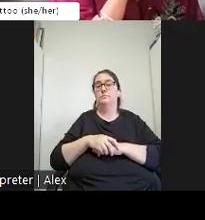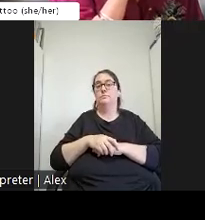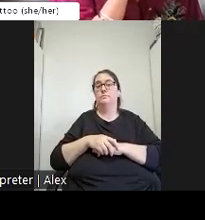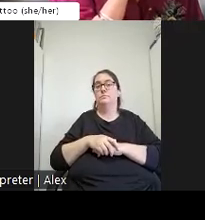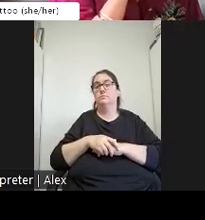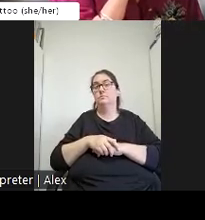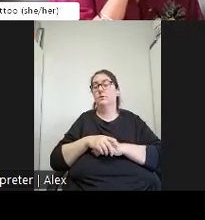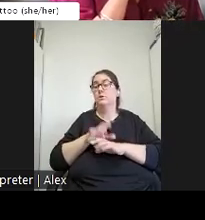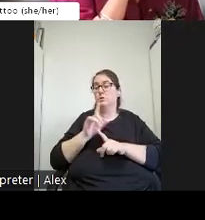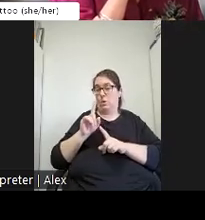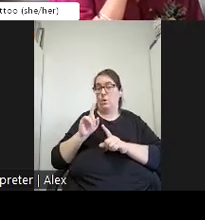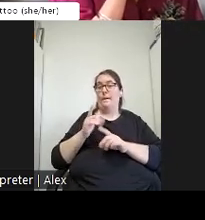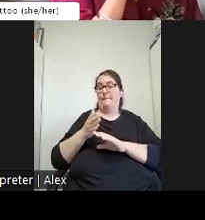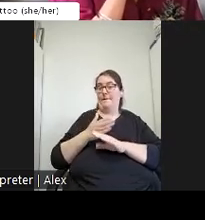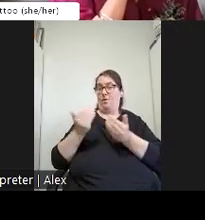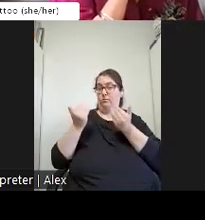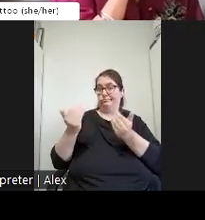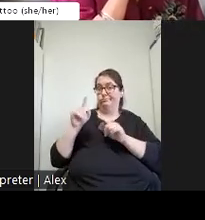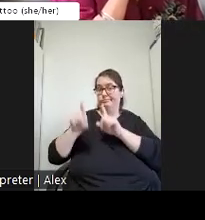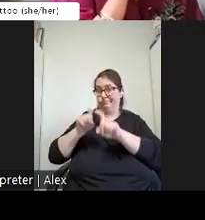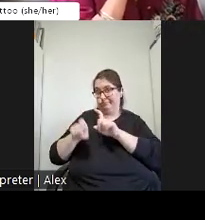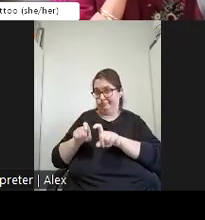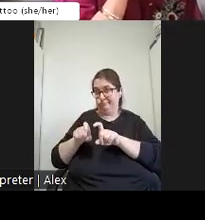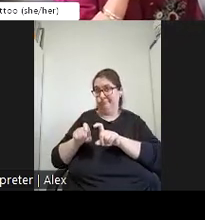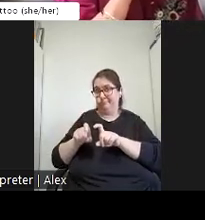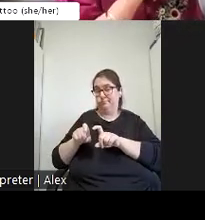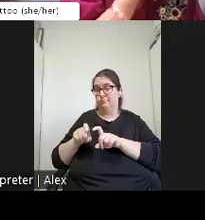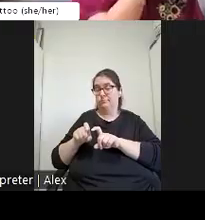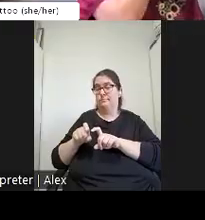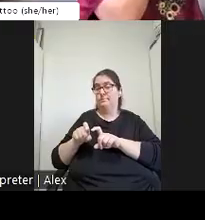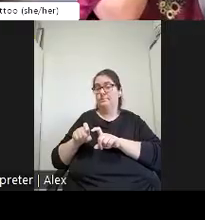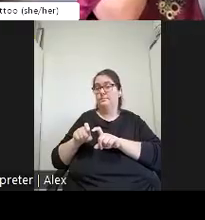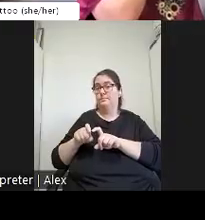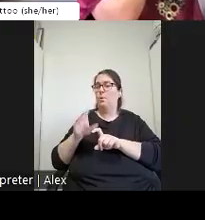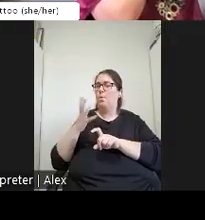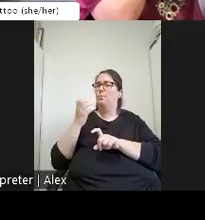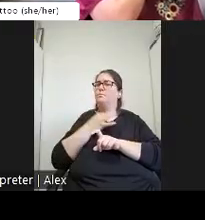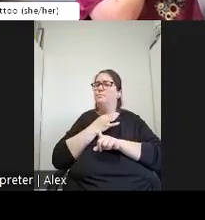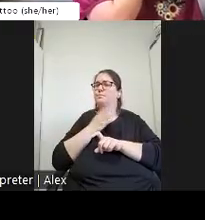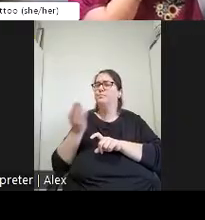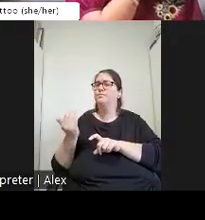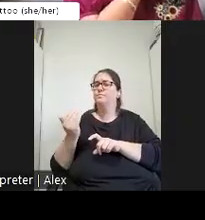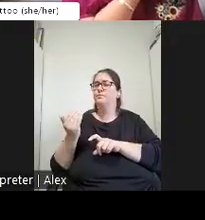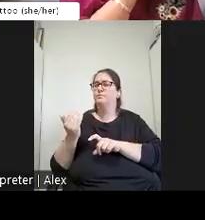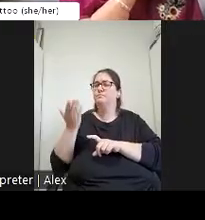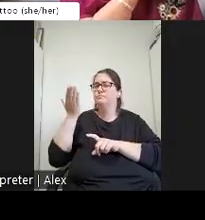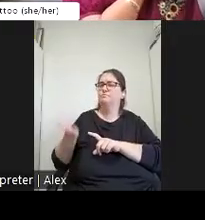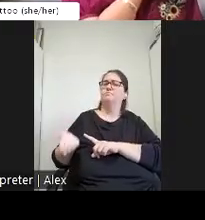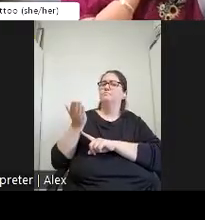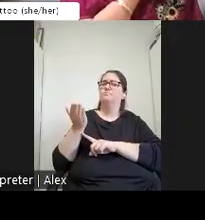before I start going into asking you questions, I wanted to know a little bit more